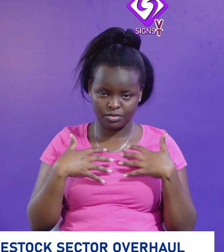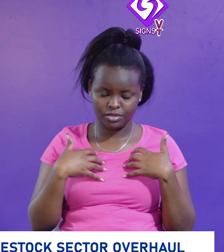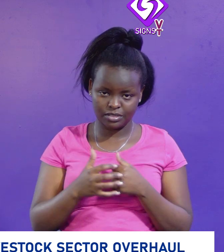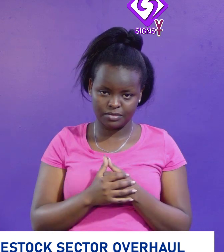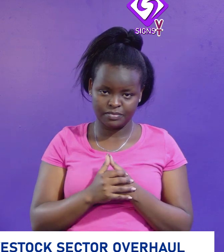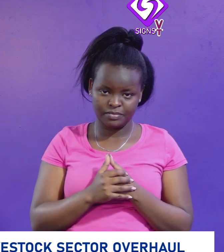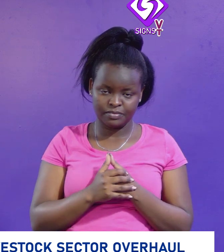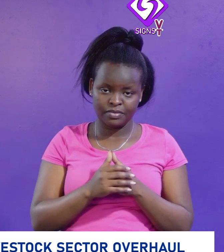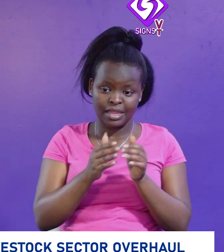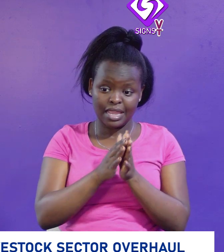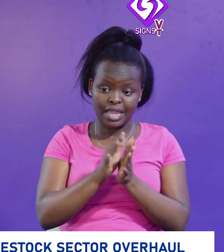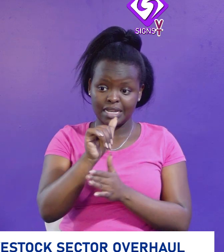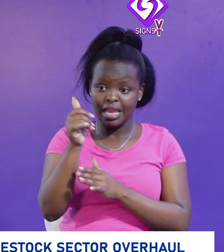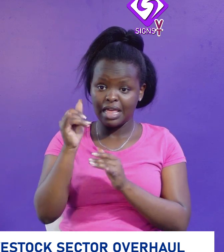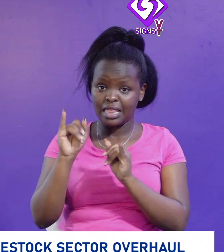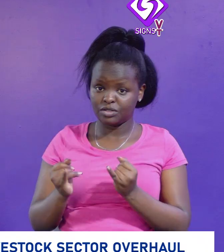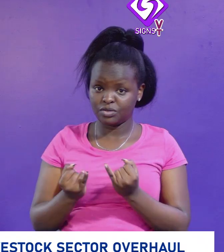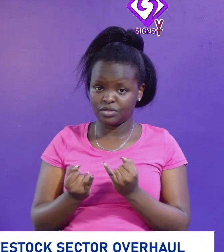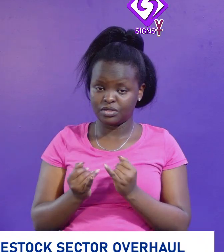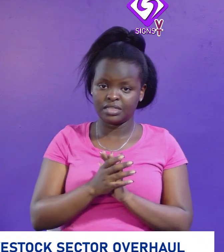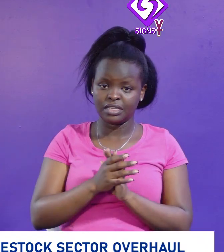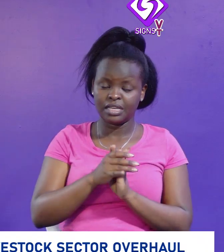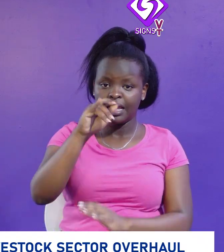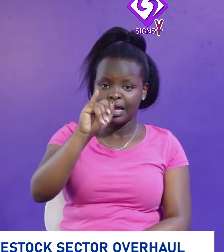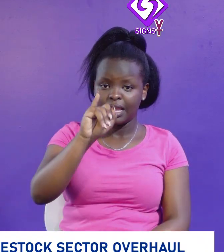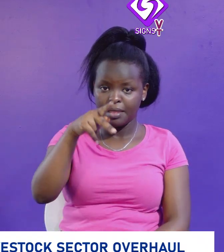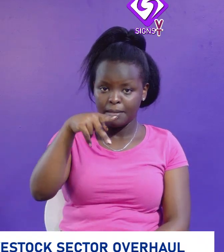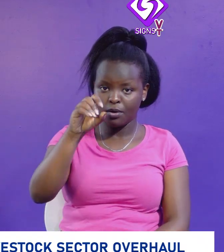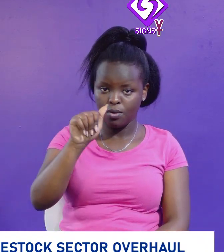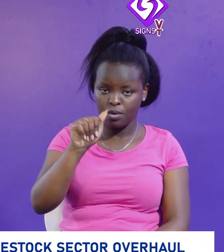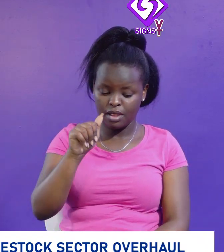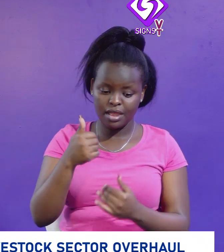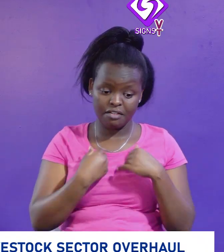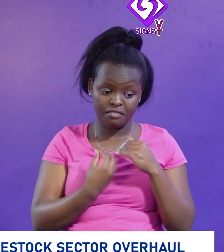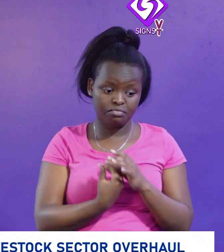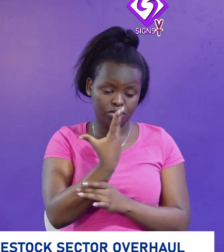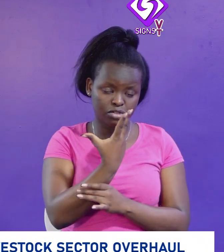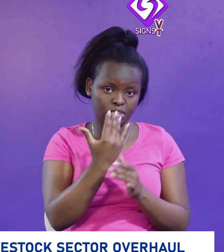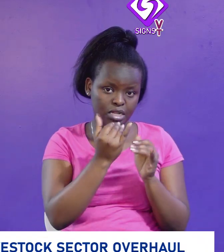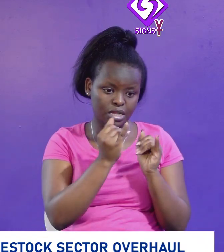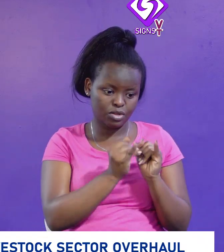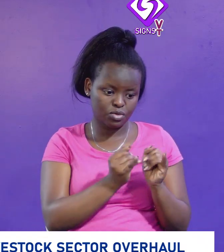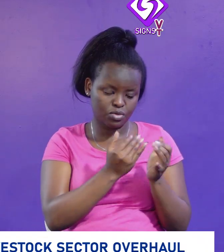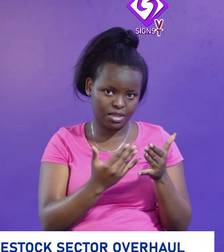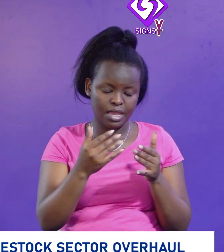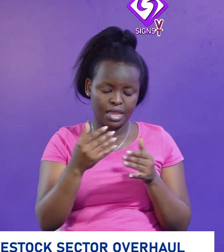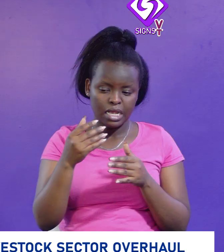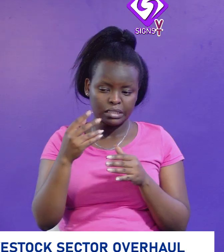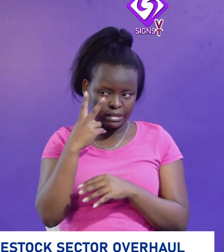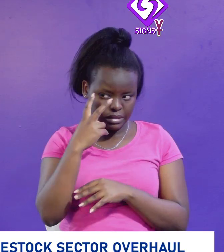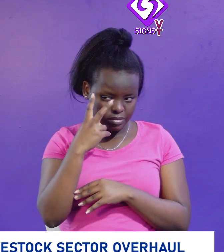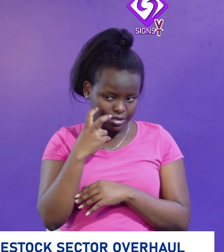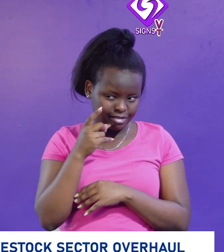And in other news, the Independent Policing Oversight Authority has launched a probe into the death of a suspect who died while